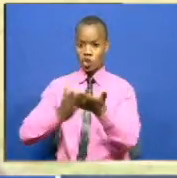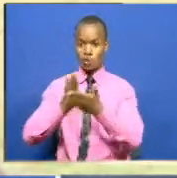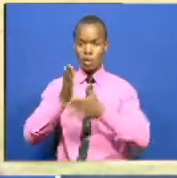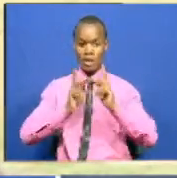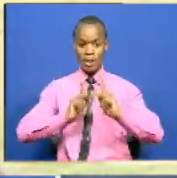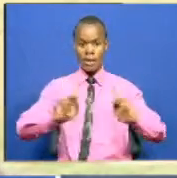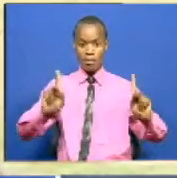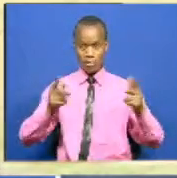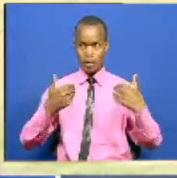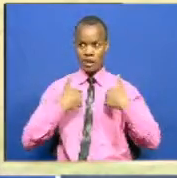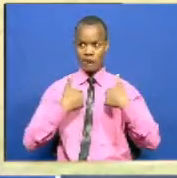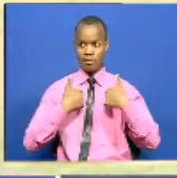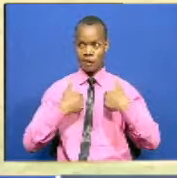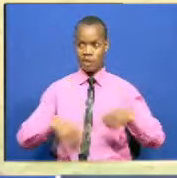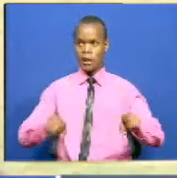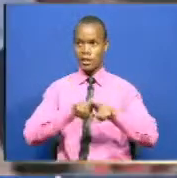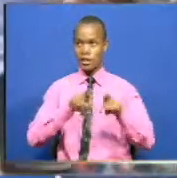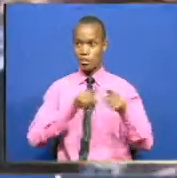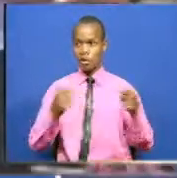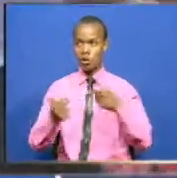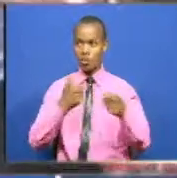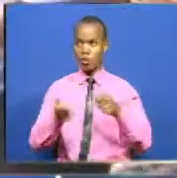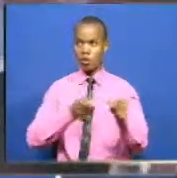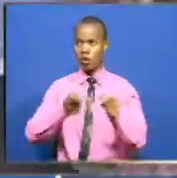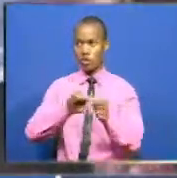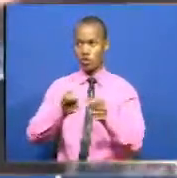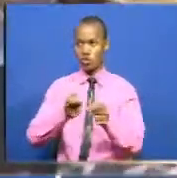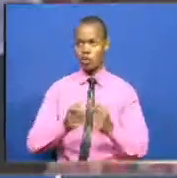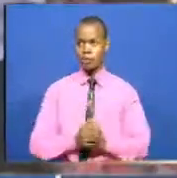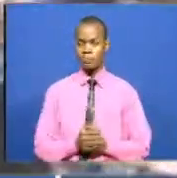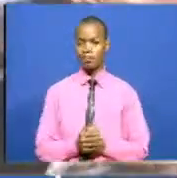and conflict management.